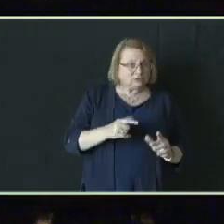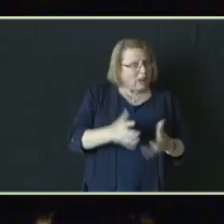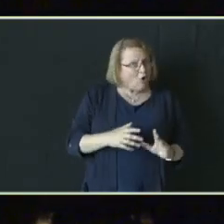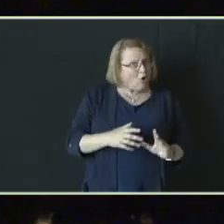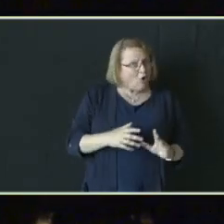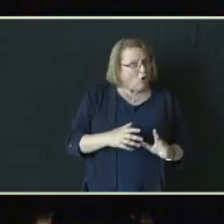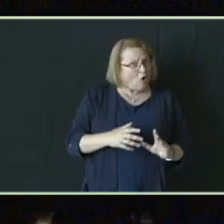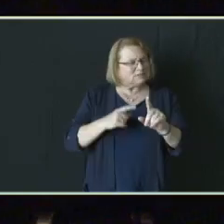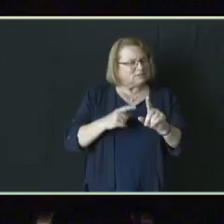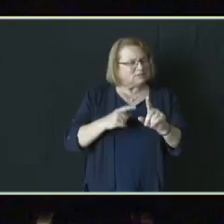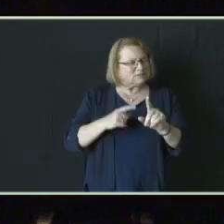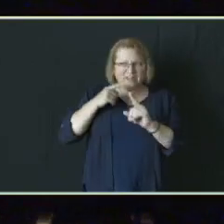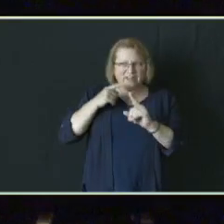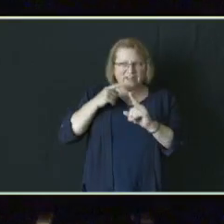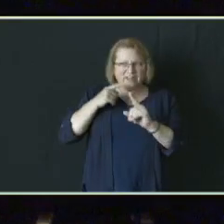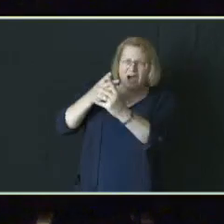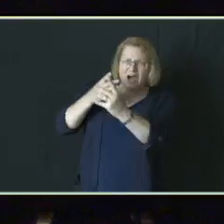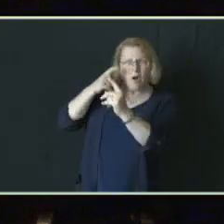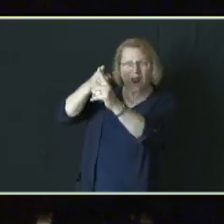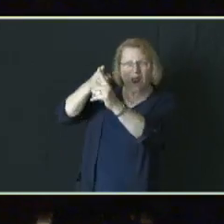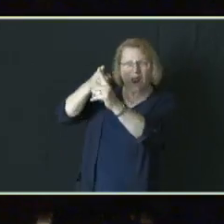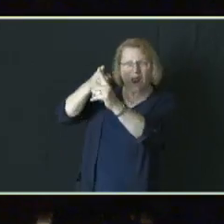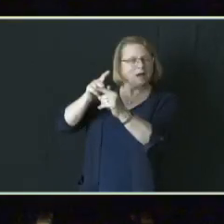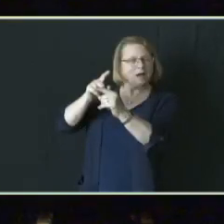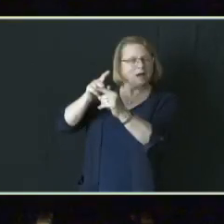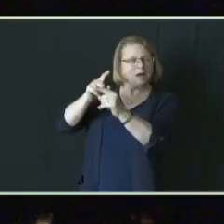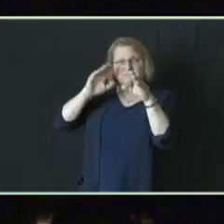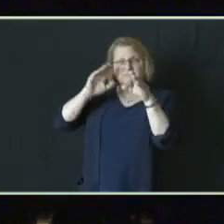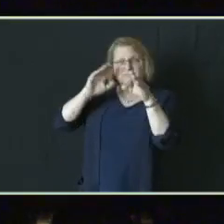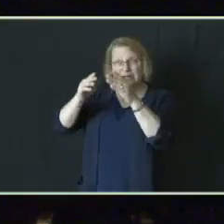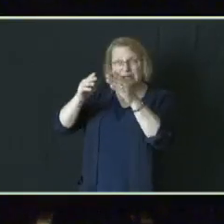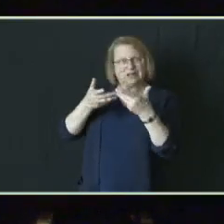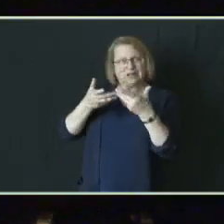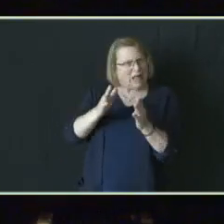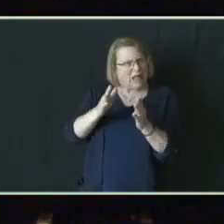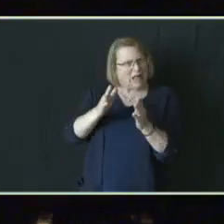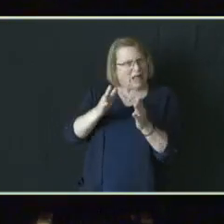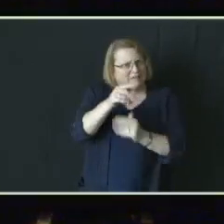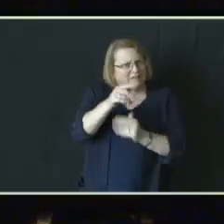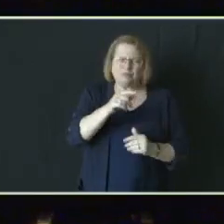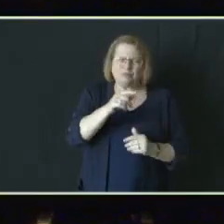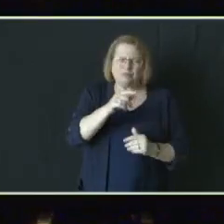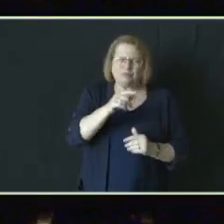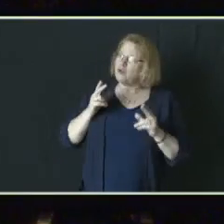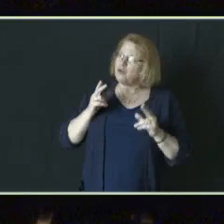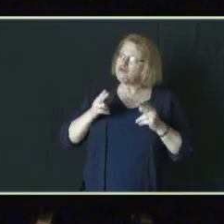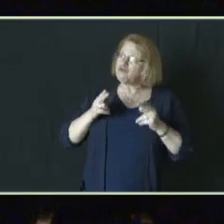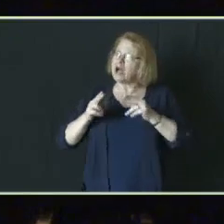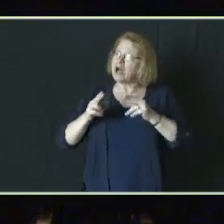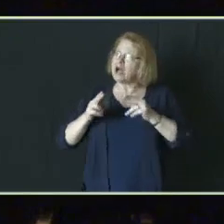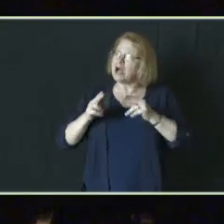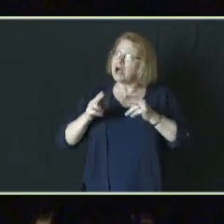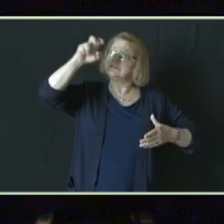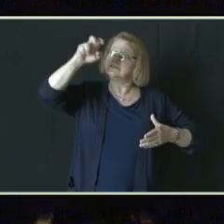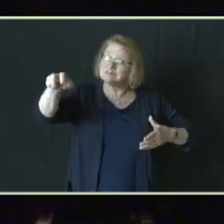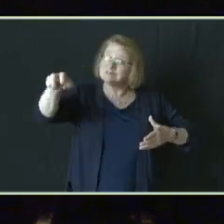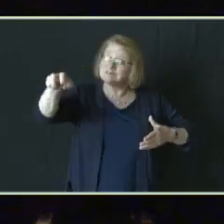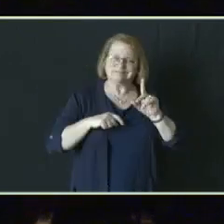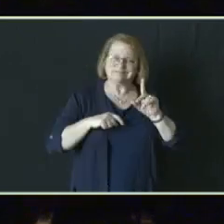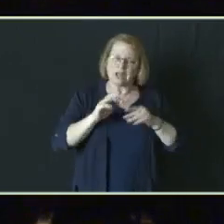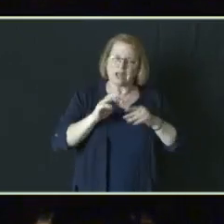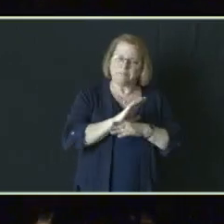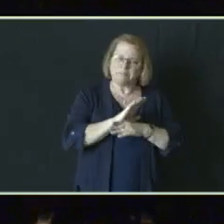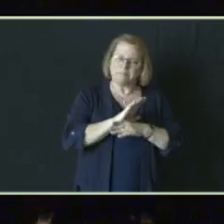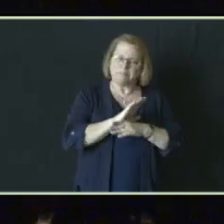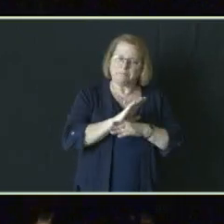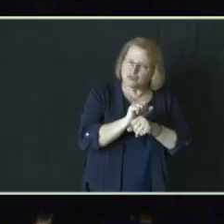focused, and they become a motivating force. But make sure you don't rush your journey. Your business career should be used